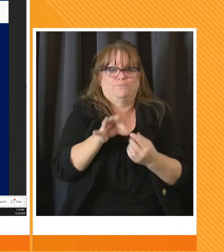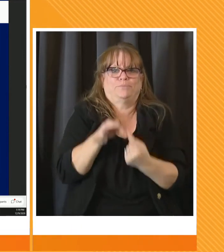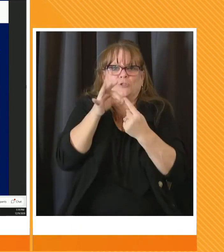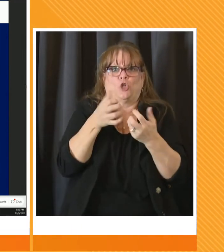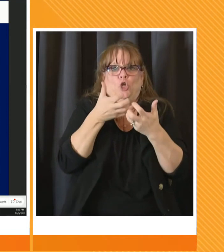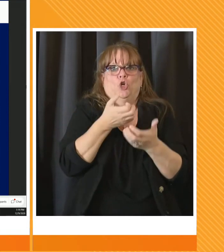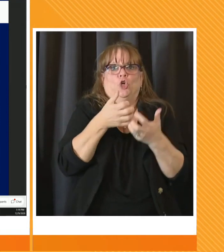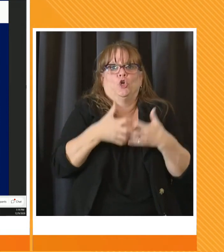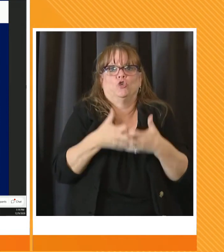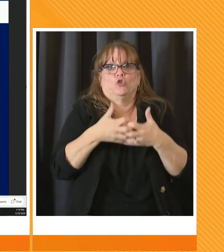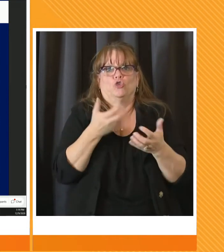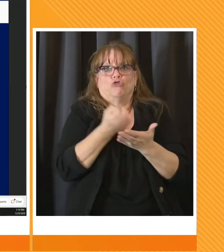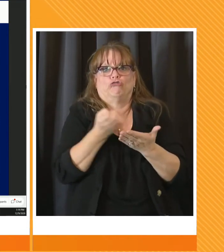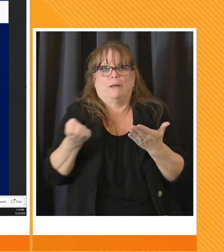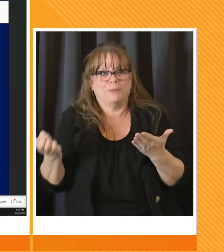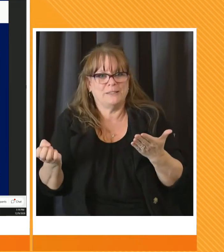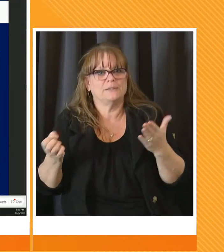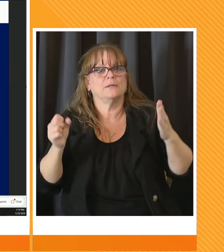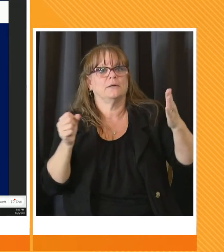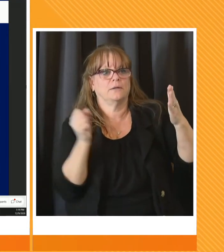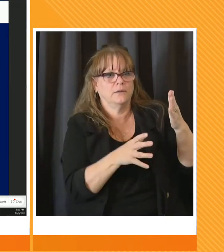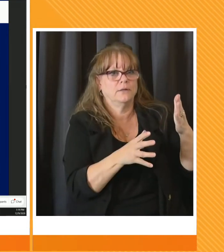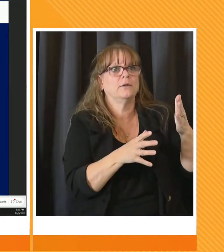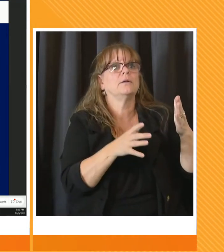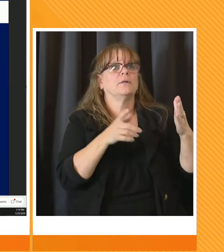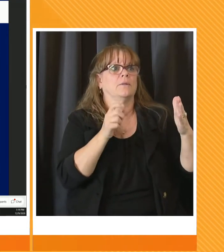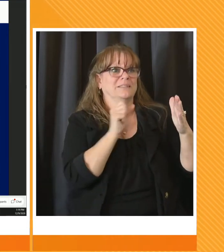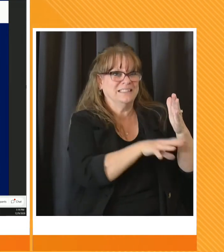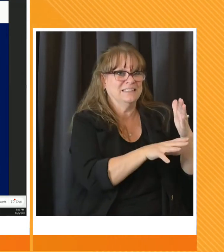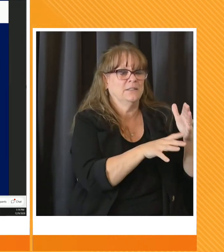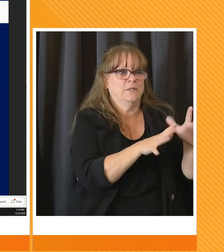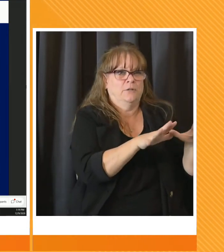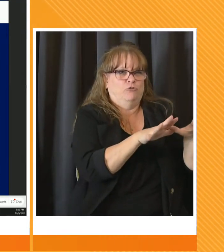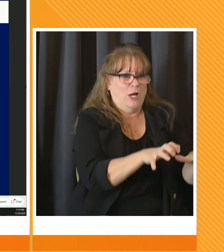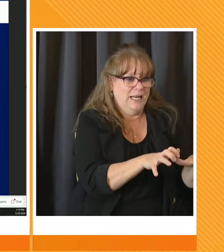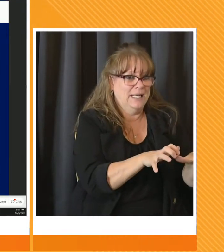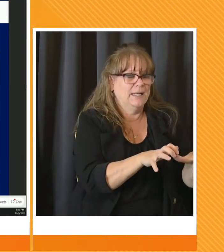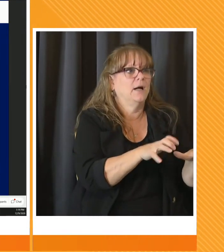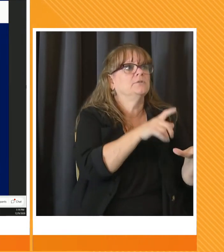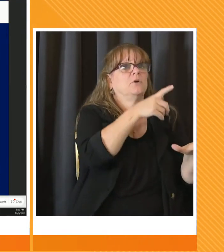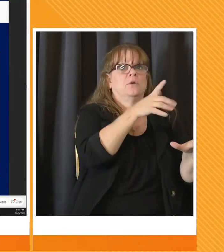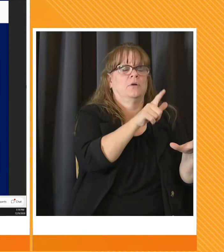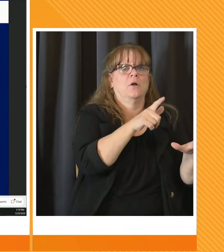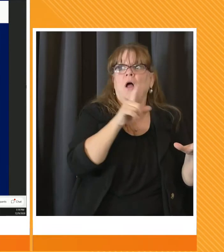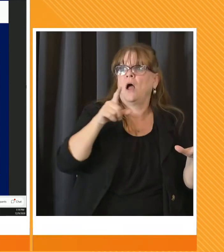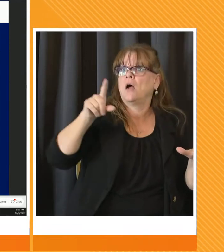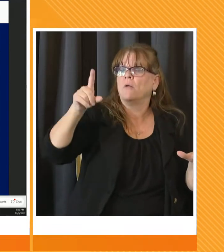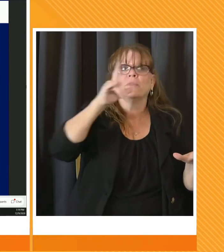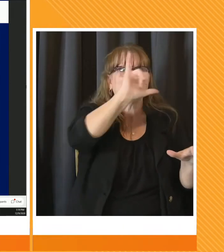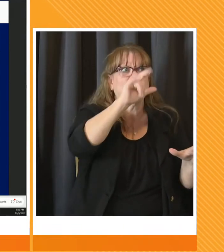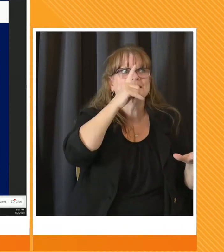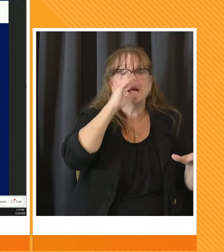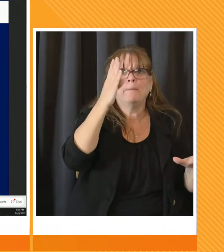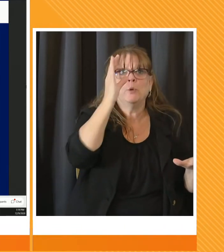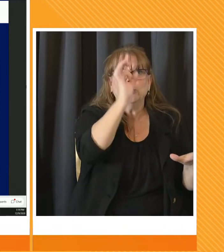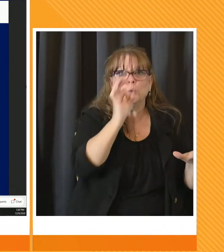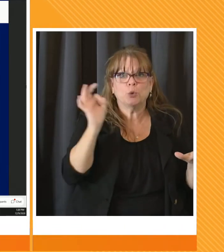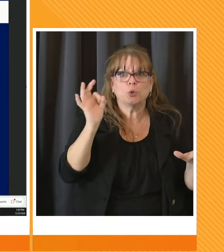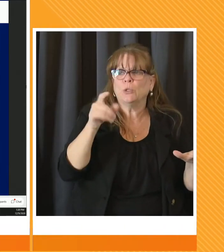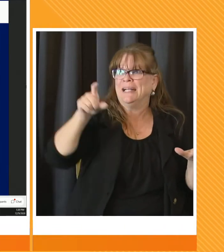and moved to the blue dots, which are the providers across the state who will also have the ability to administer this vaccine to those who need